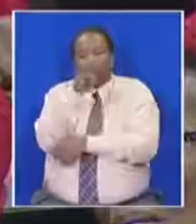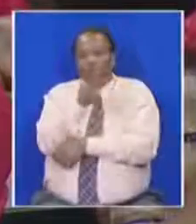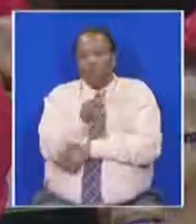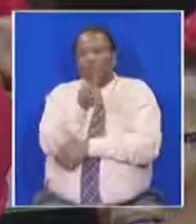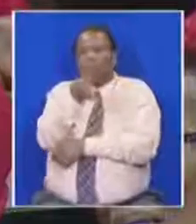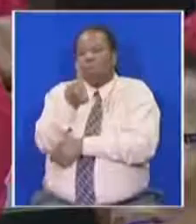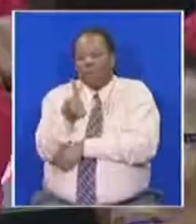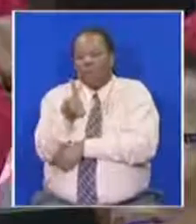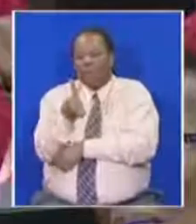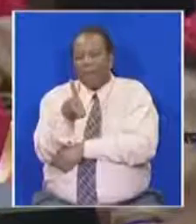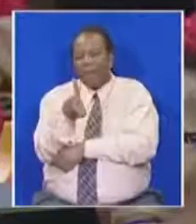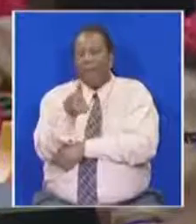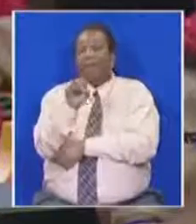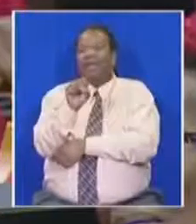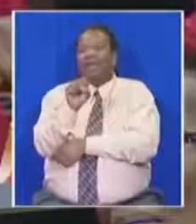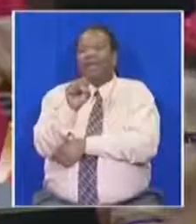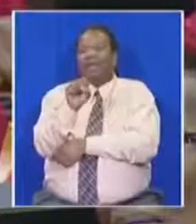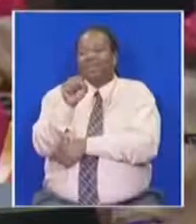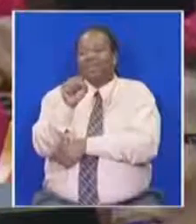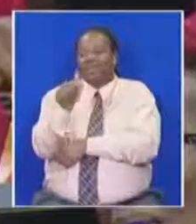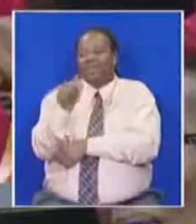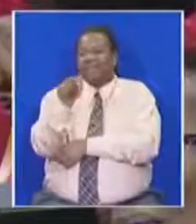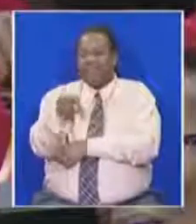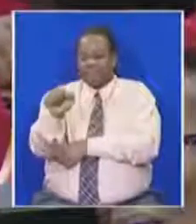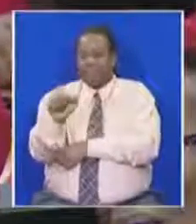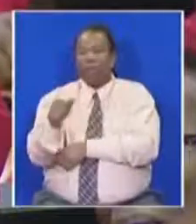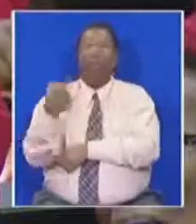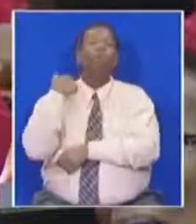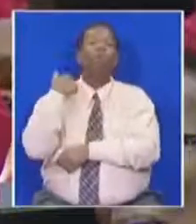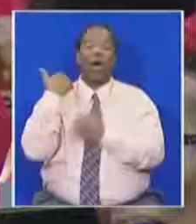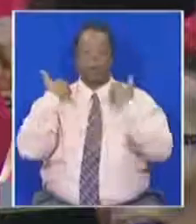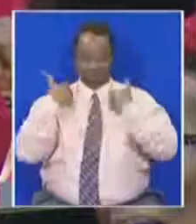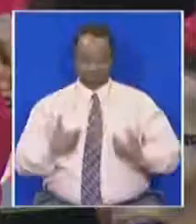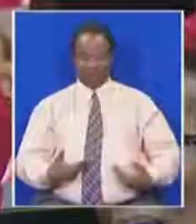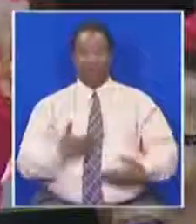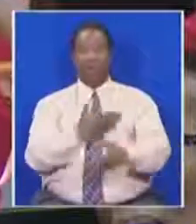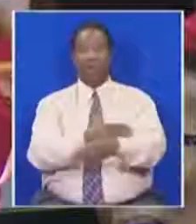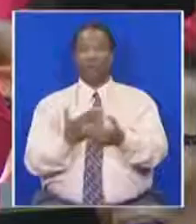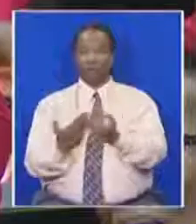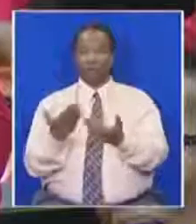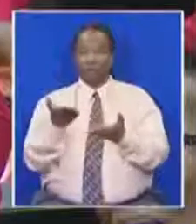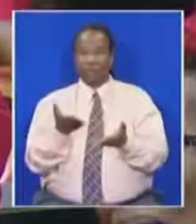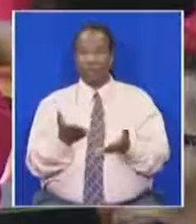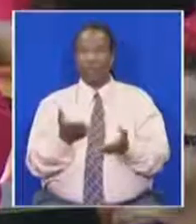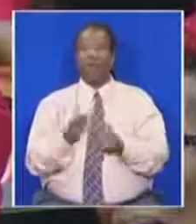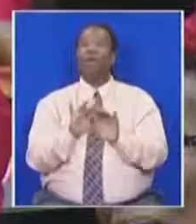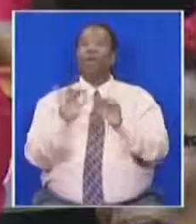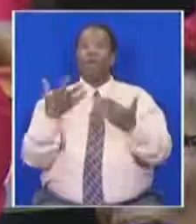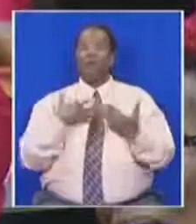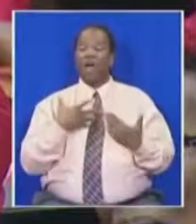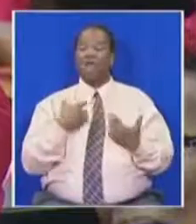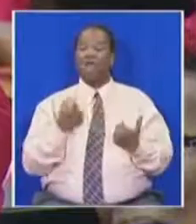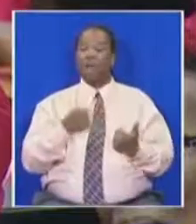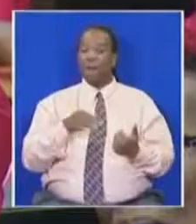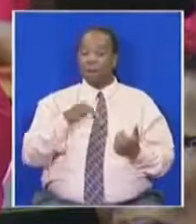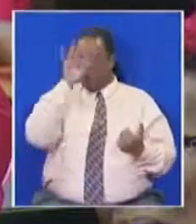subs, in white shirts. They came in here through police vehicles.